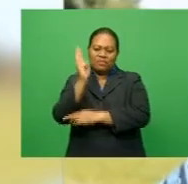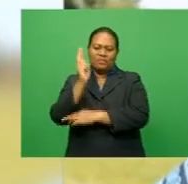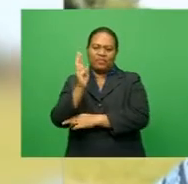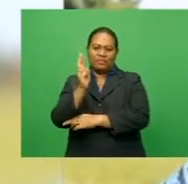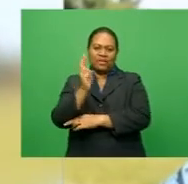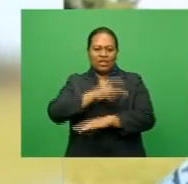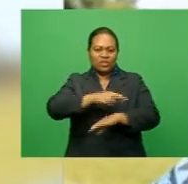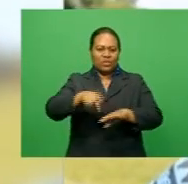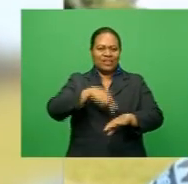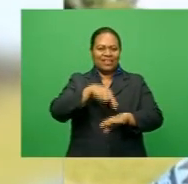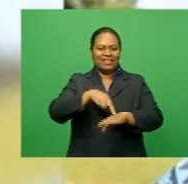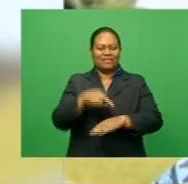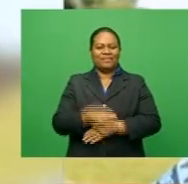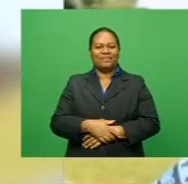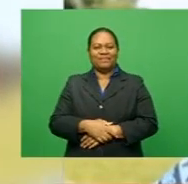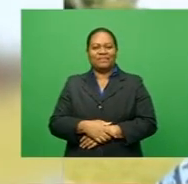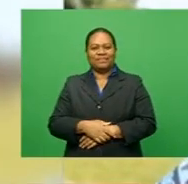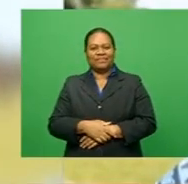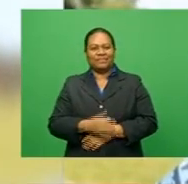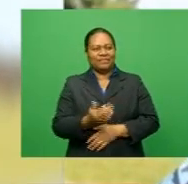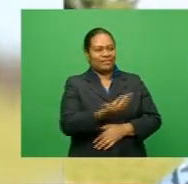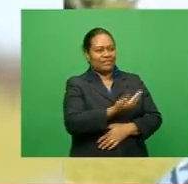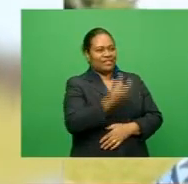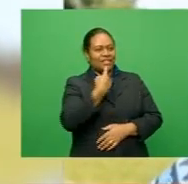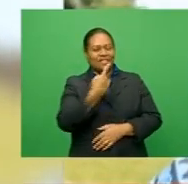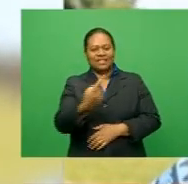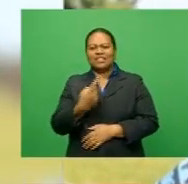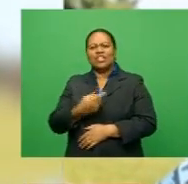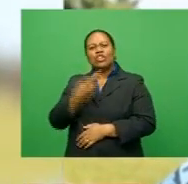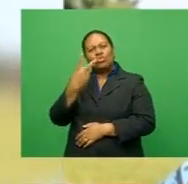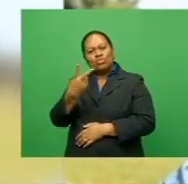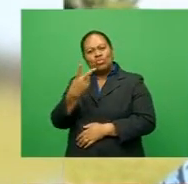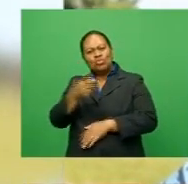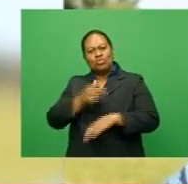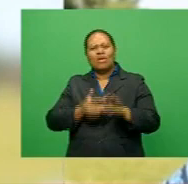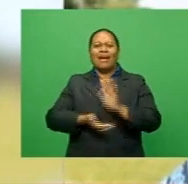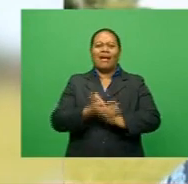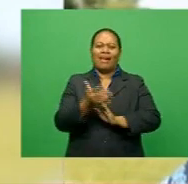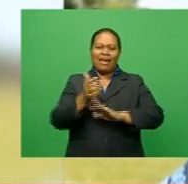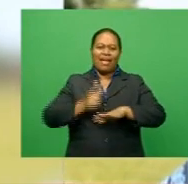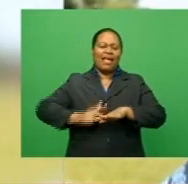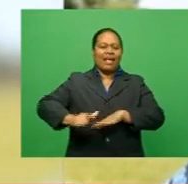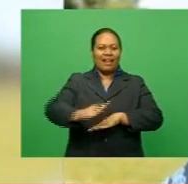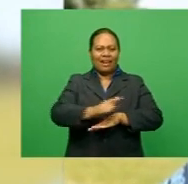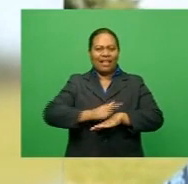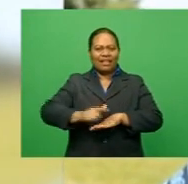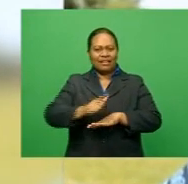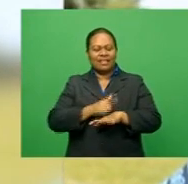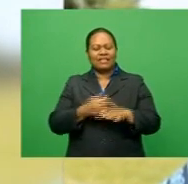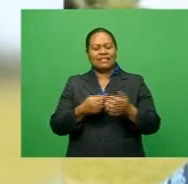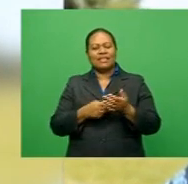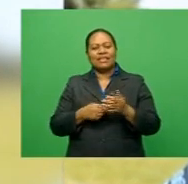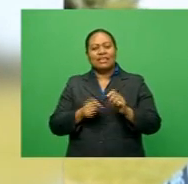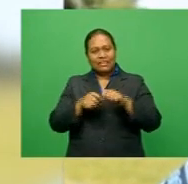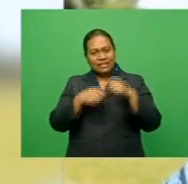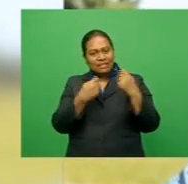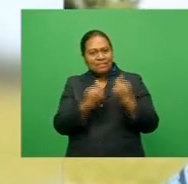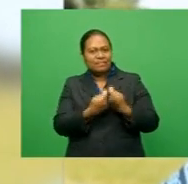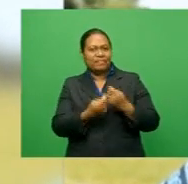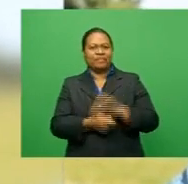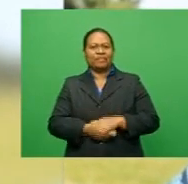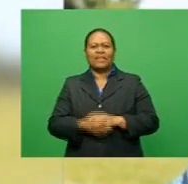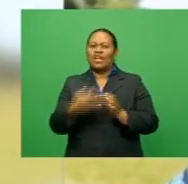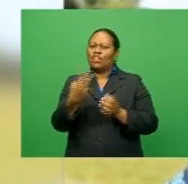regions. We'll pick the 2 Highlanders team from Region 3, and we will also pick 2